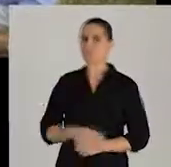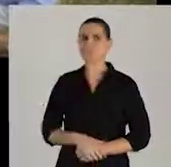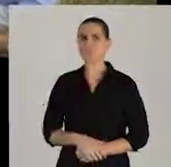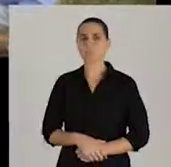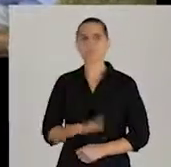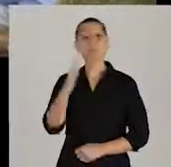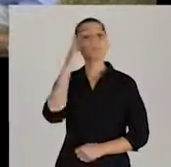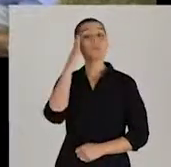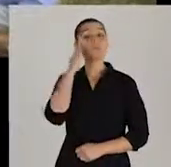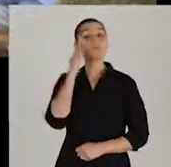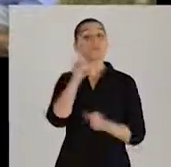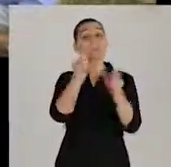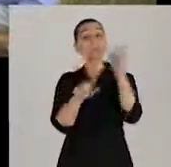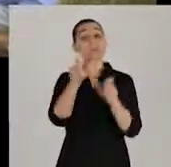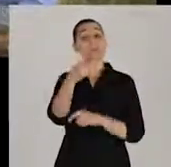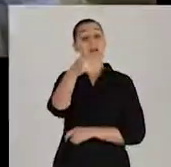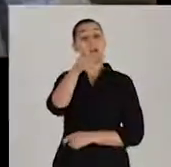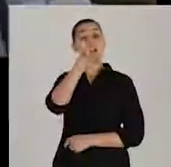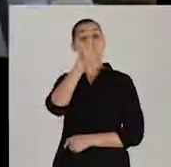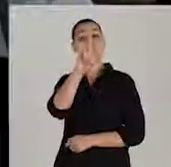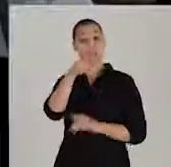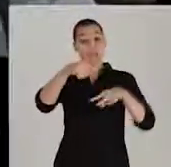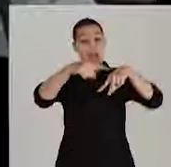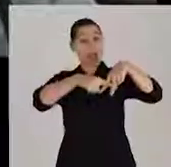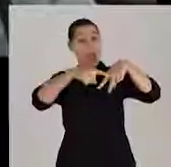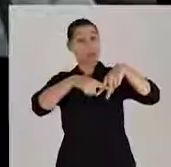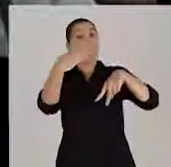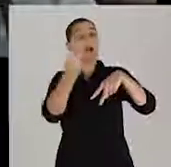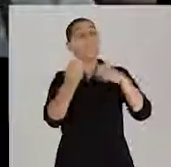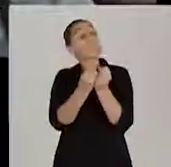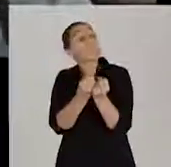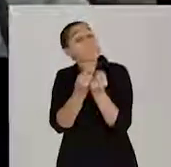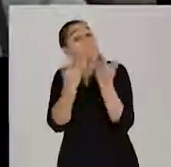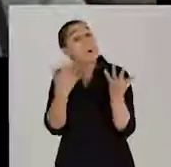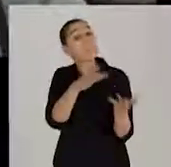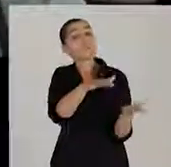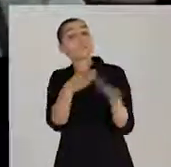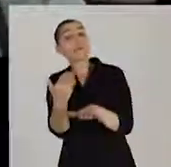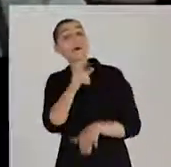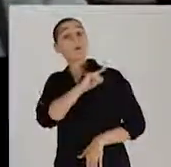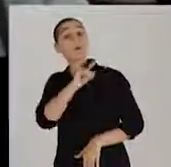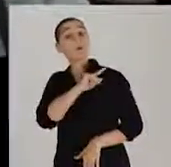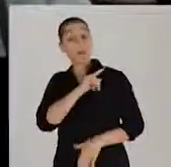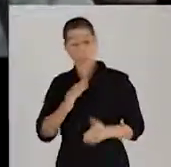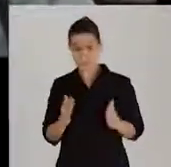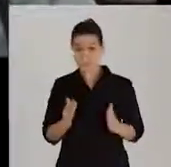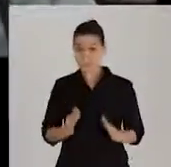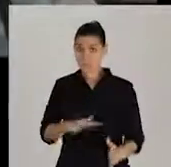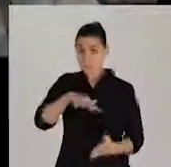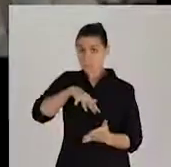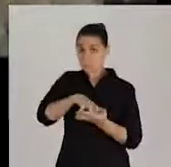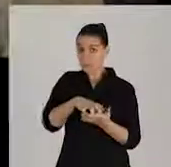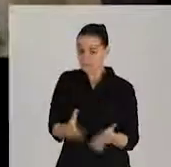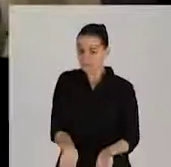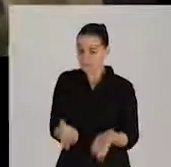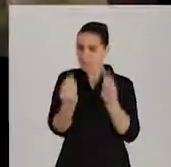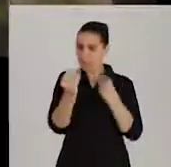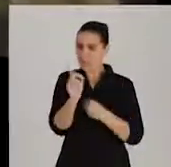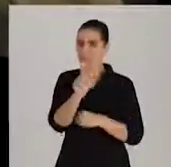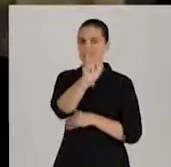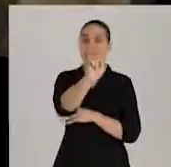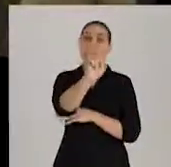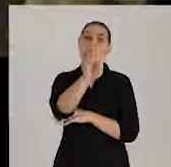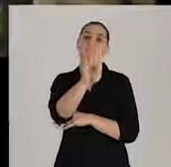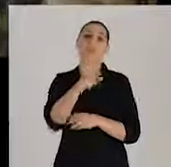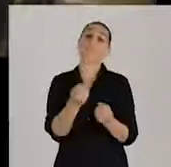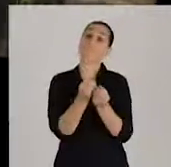of death in people with HIV/AIDS. TB is different from other opportunistic infections because it's spread by the